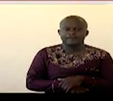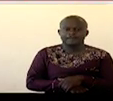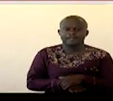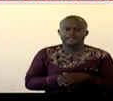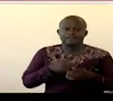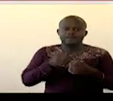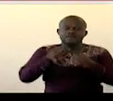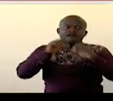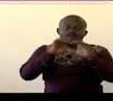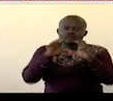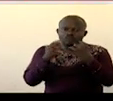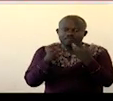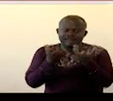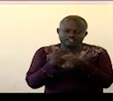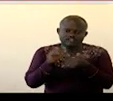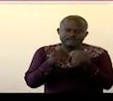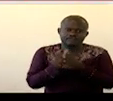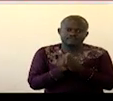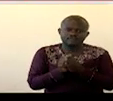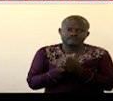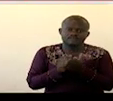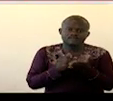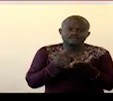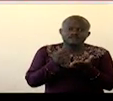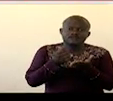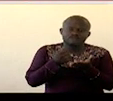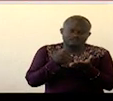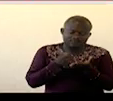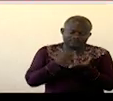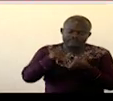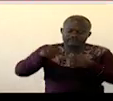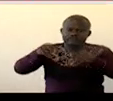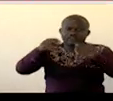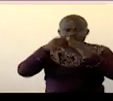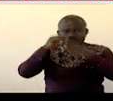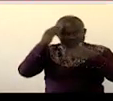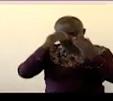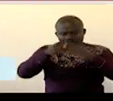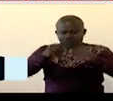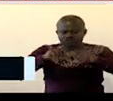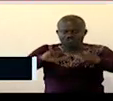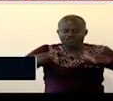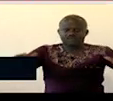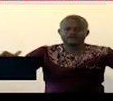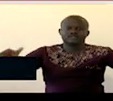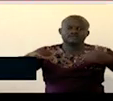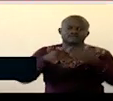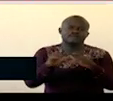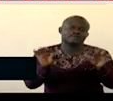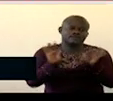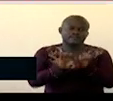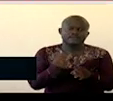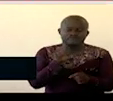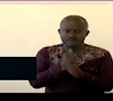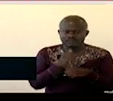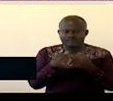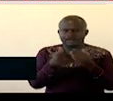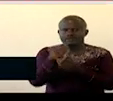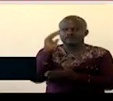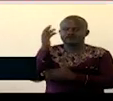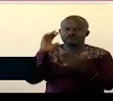This is another important function of plants